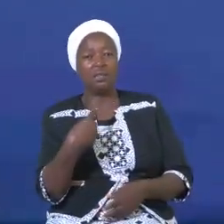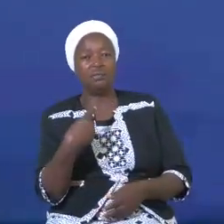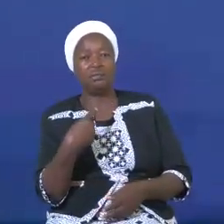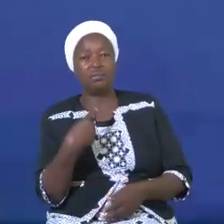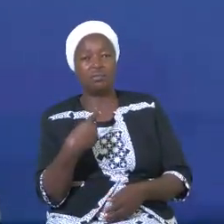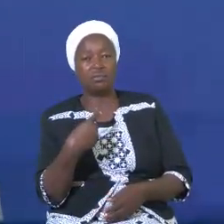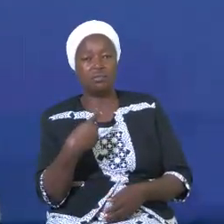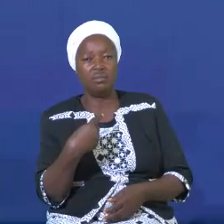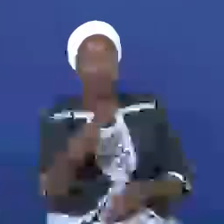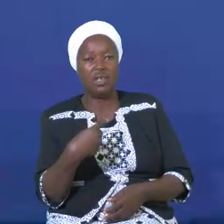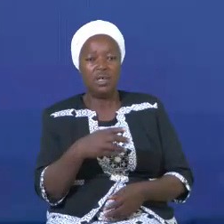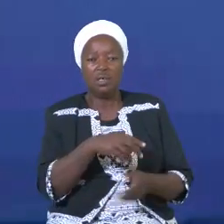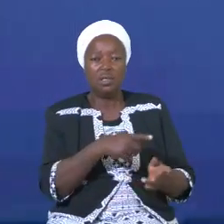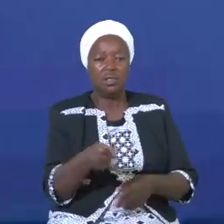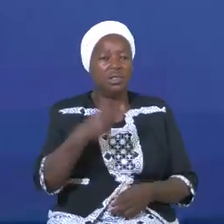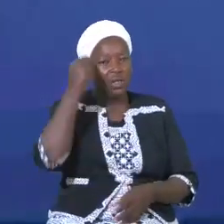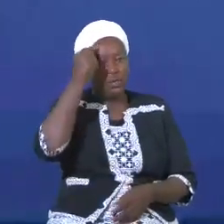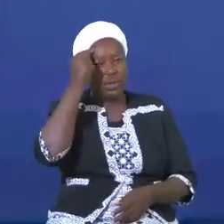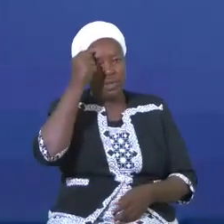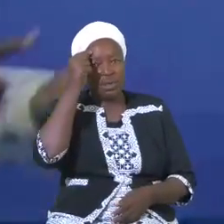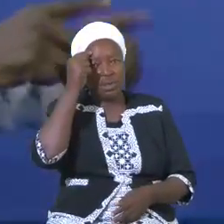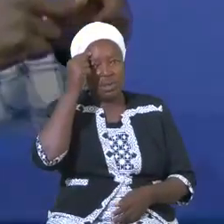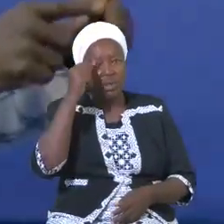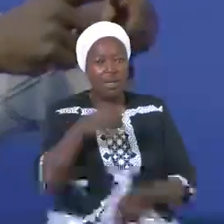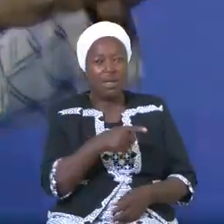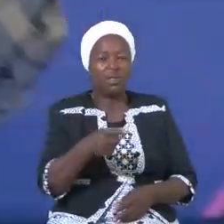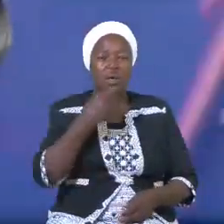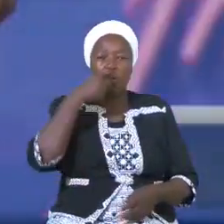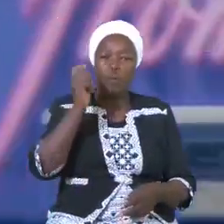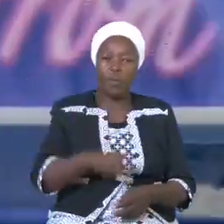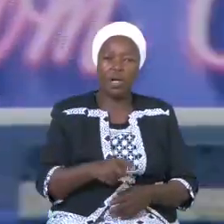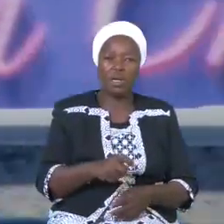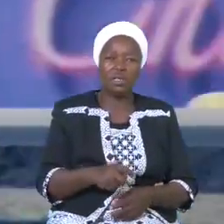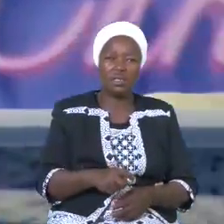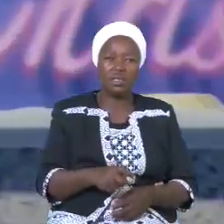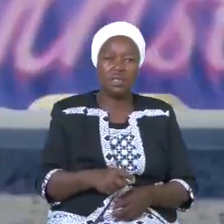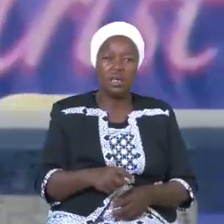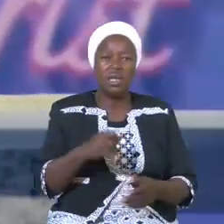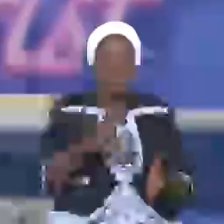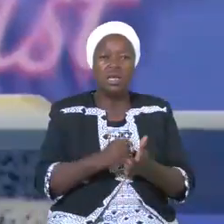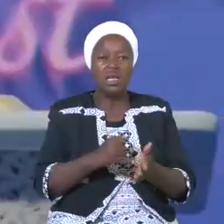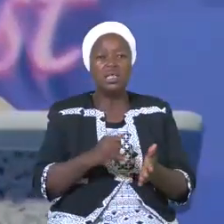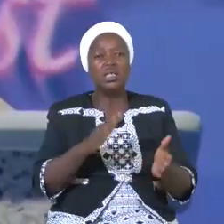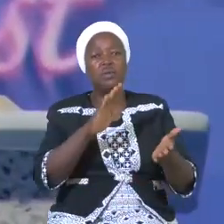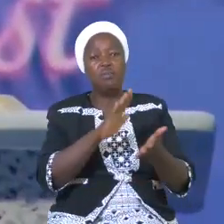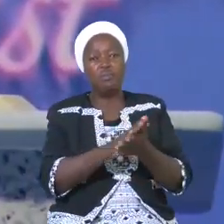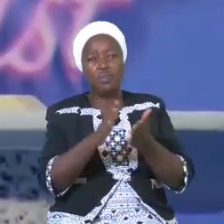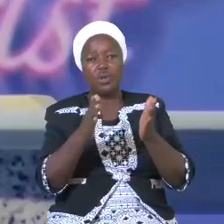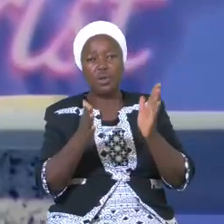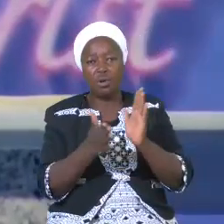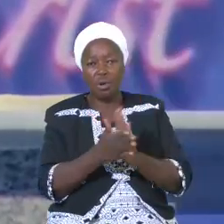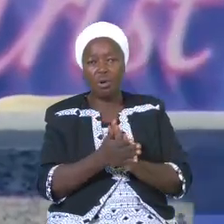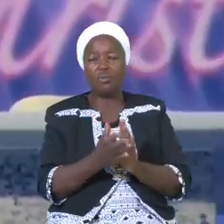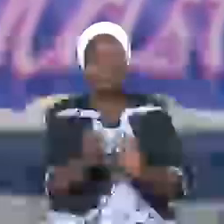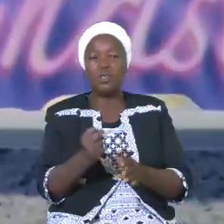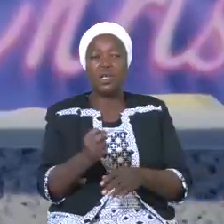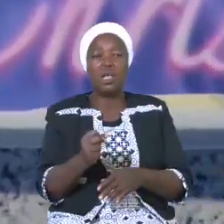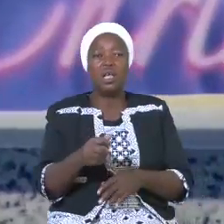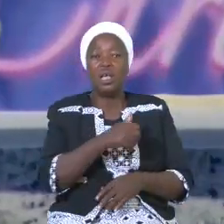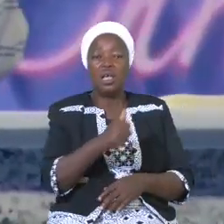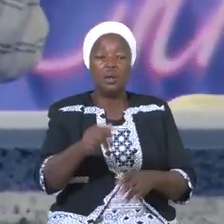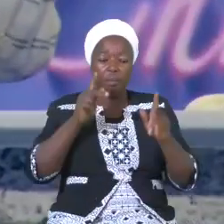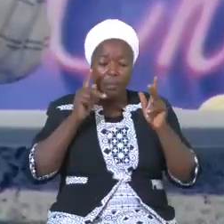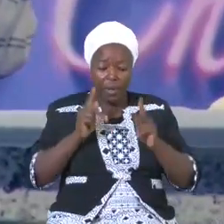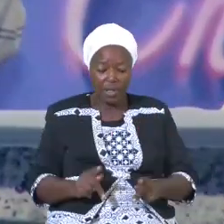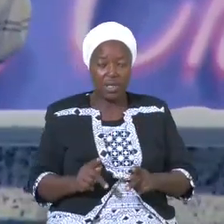the thing the command it becomes a personal property that it